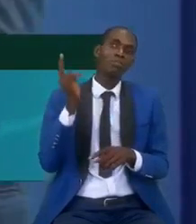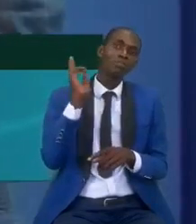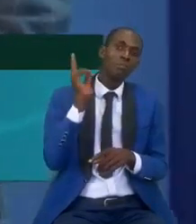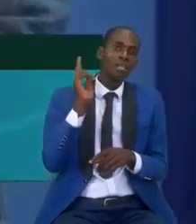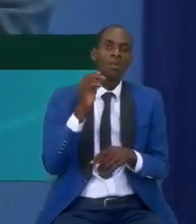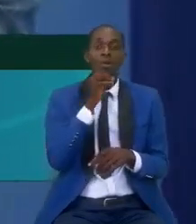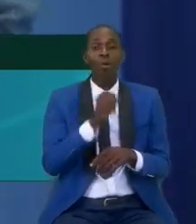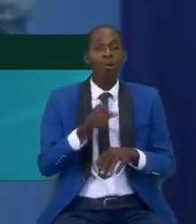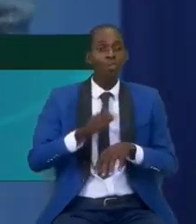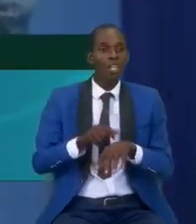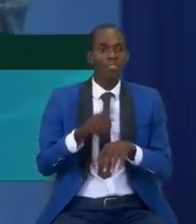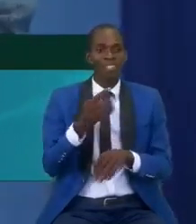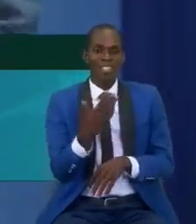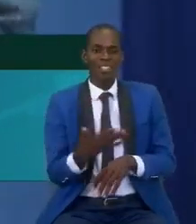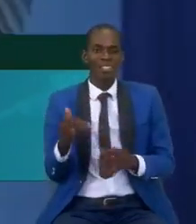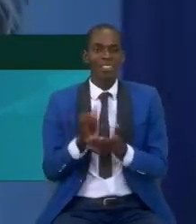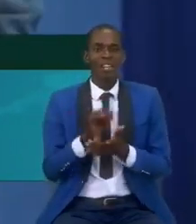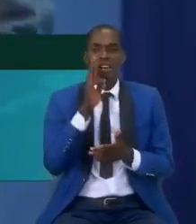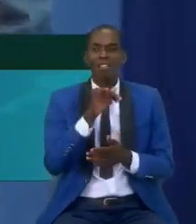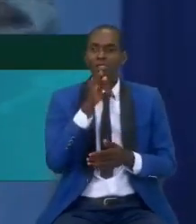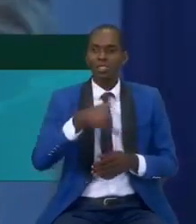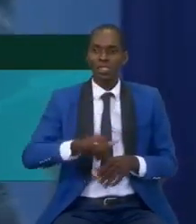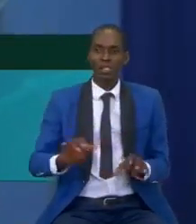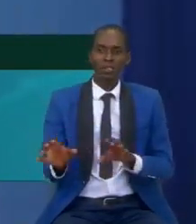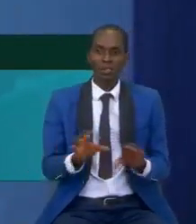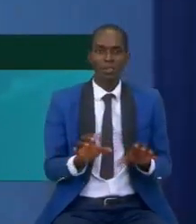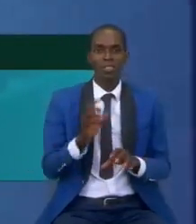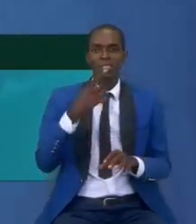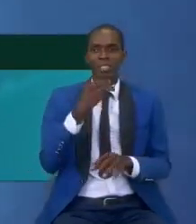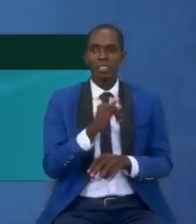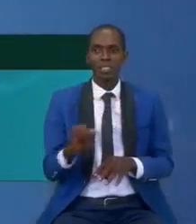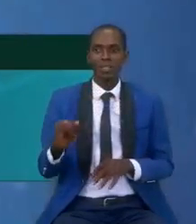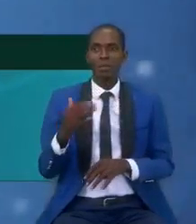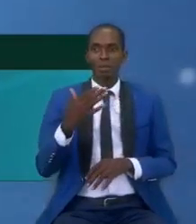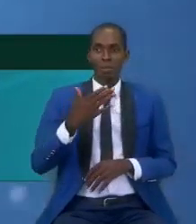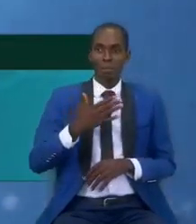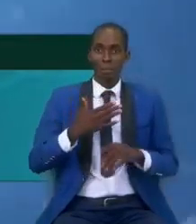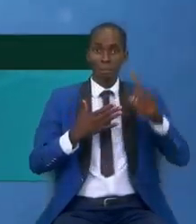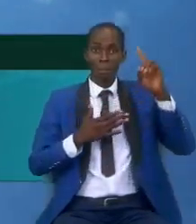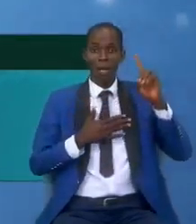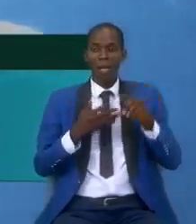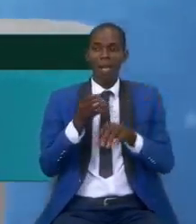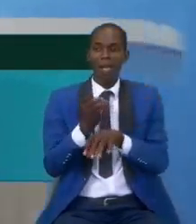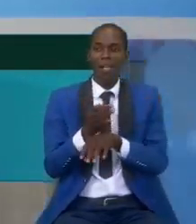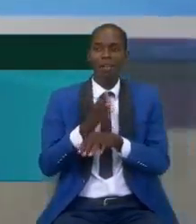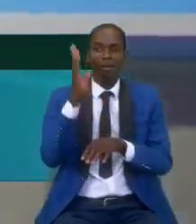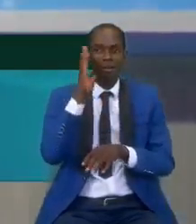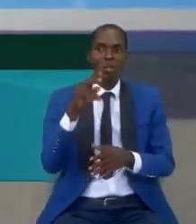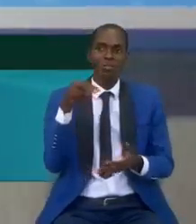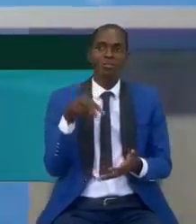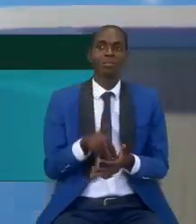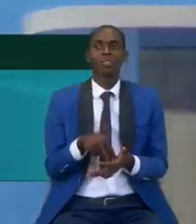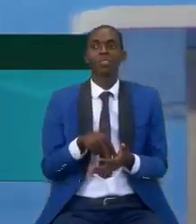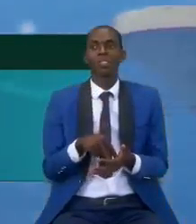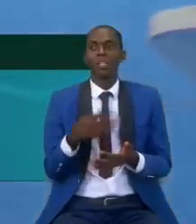saying, my counsel shall stand, and I will do all my pleasure. Look at